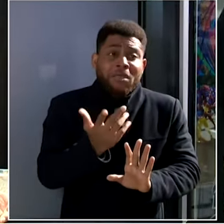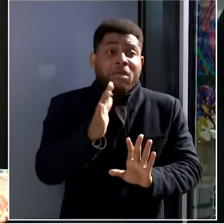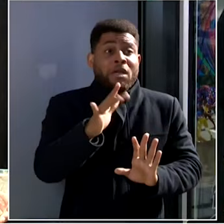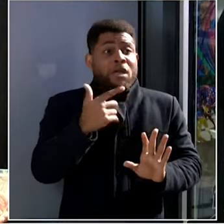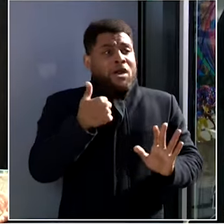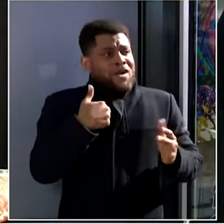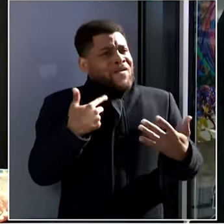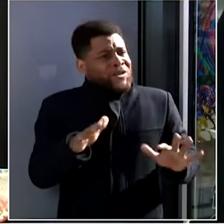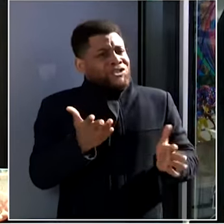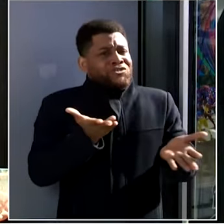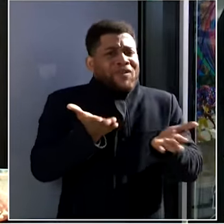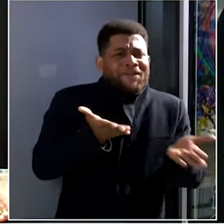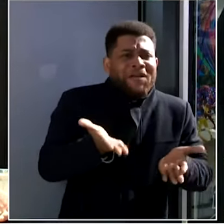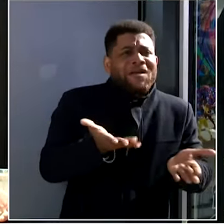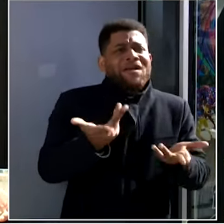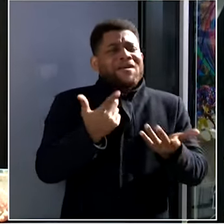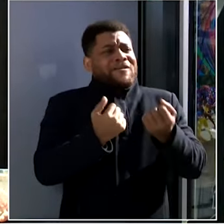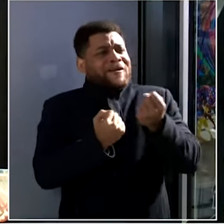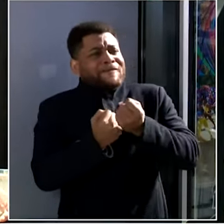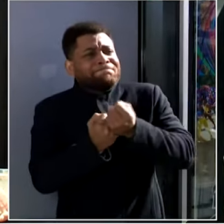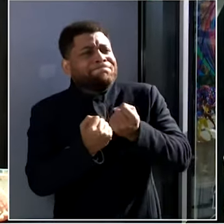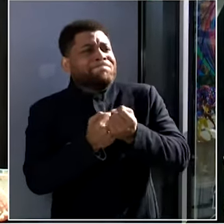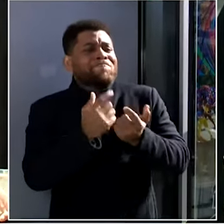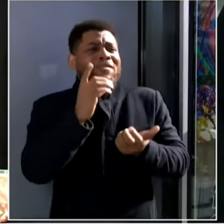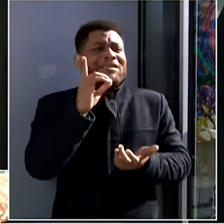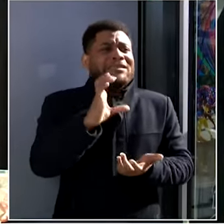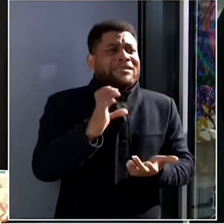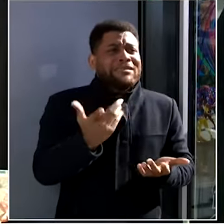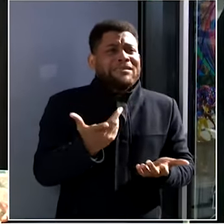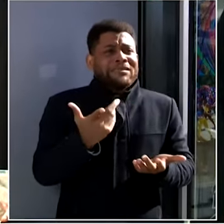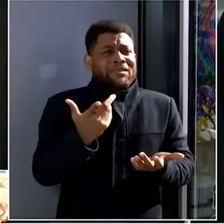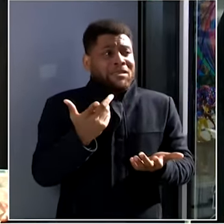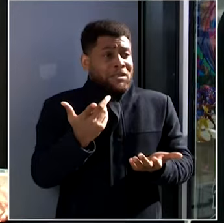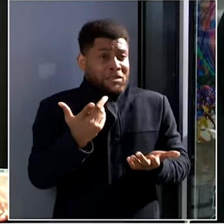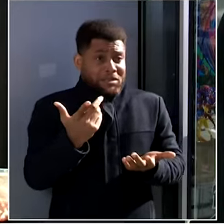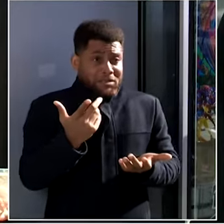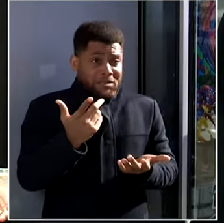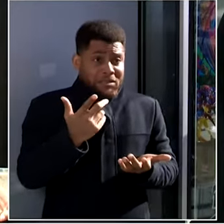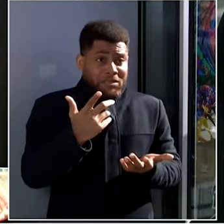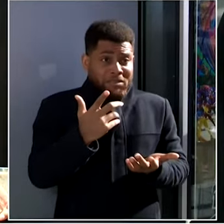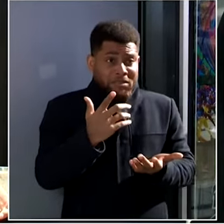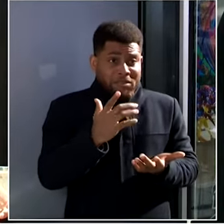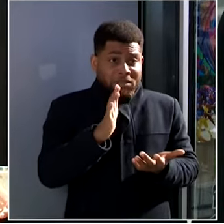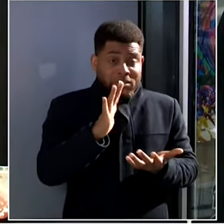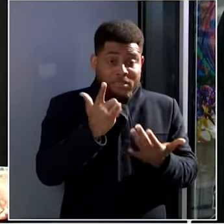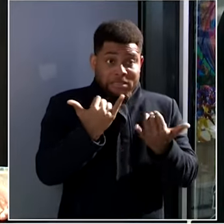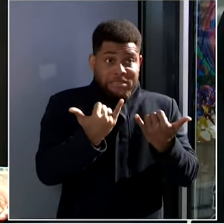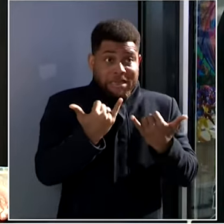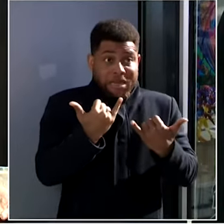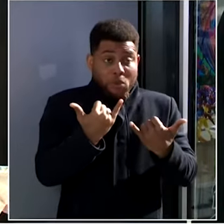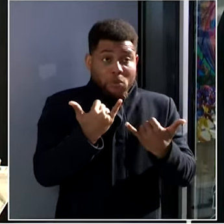us run elections. He served with distinction, and this tragedy, and let me